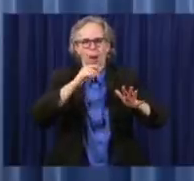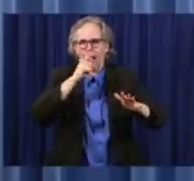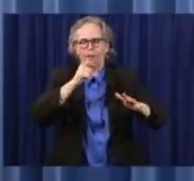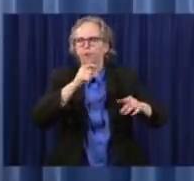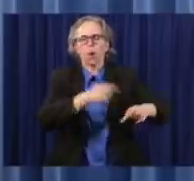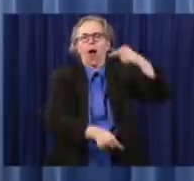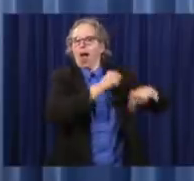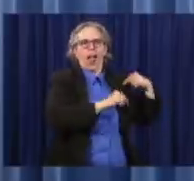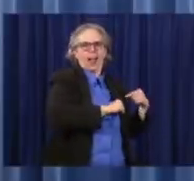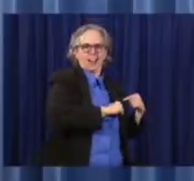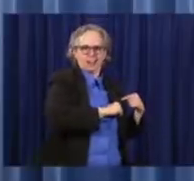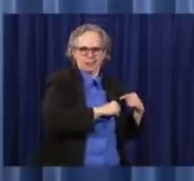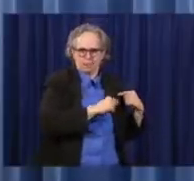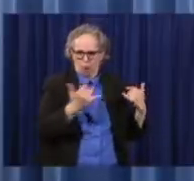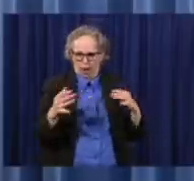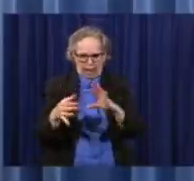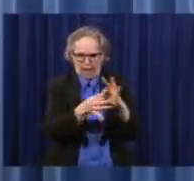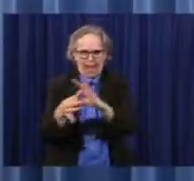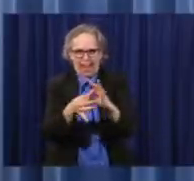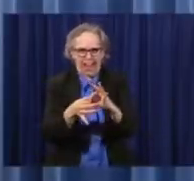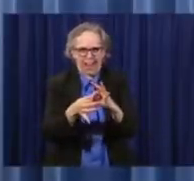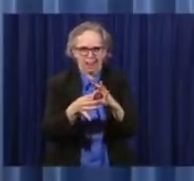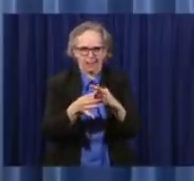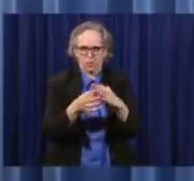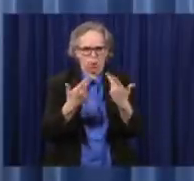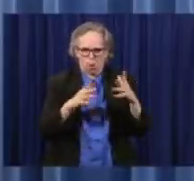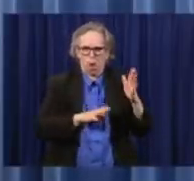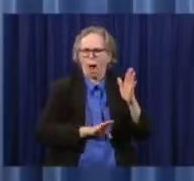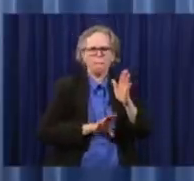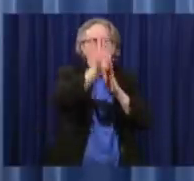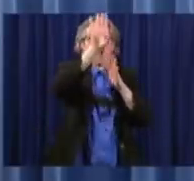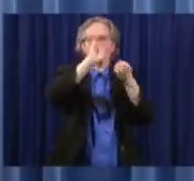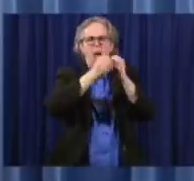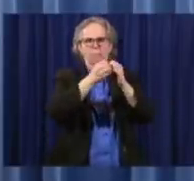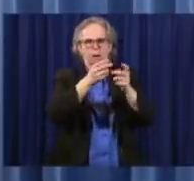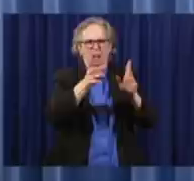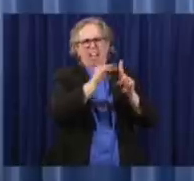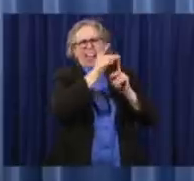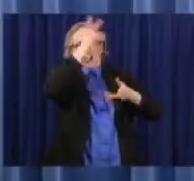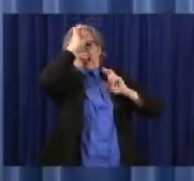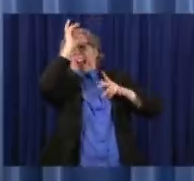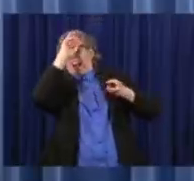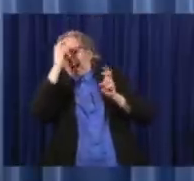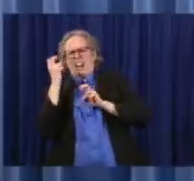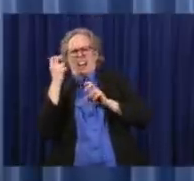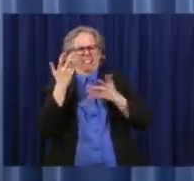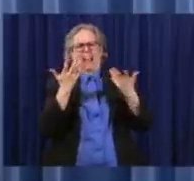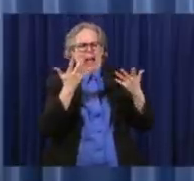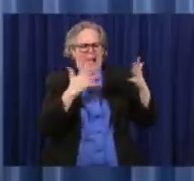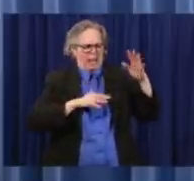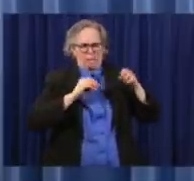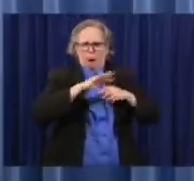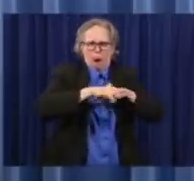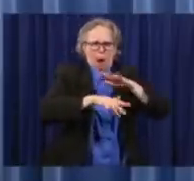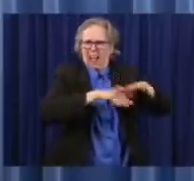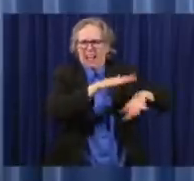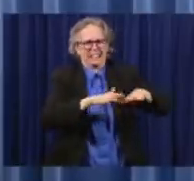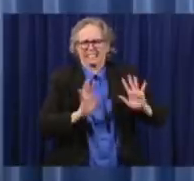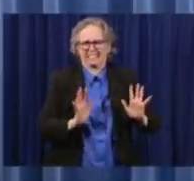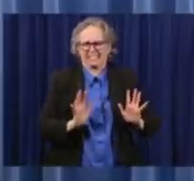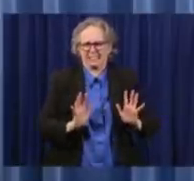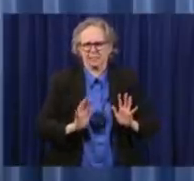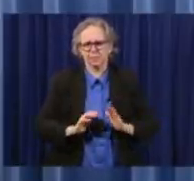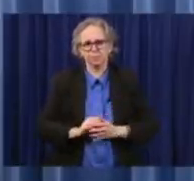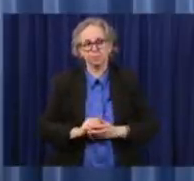huge spike where we have a huge problem and we have to go deal with that. We're going to watch the health